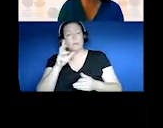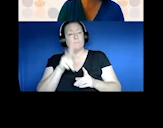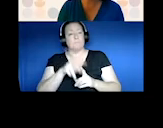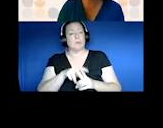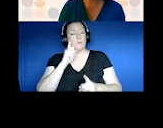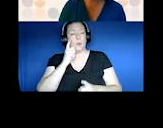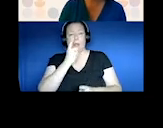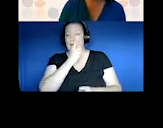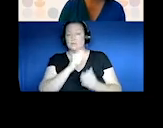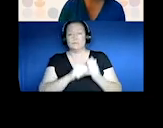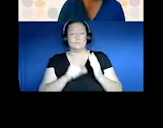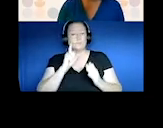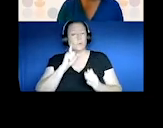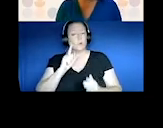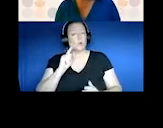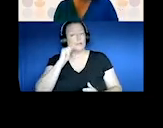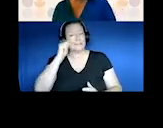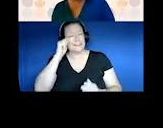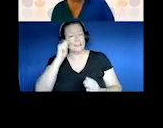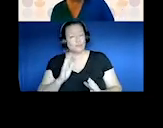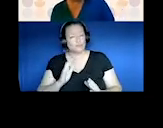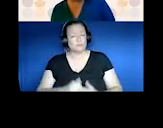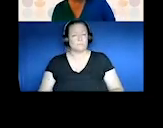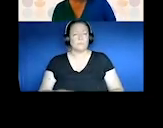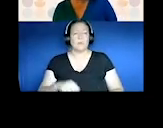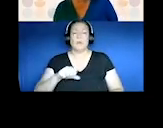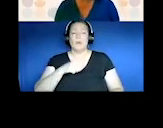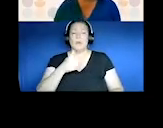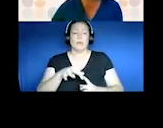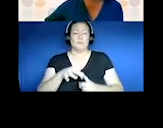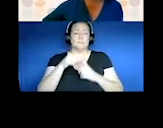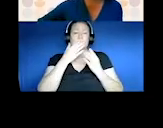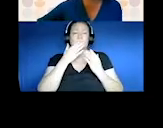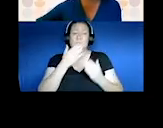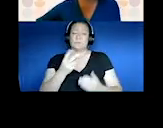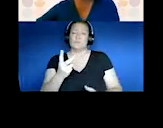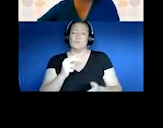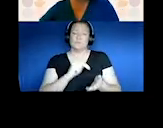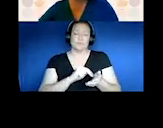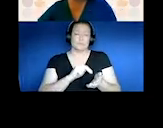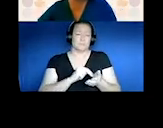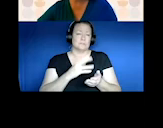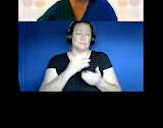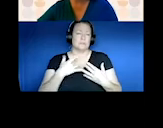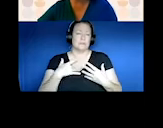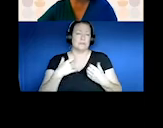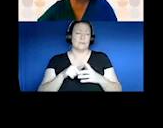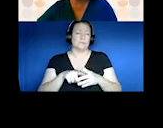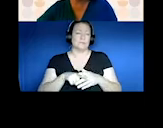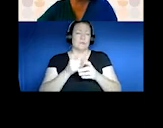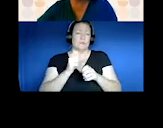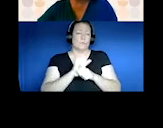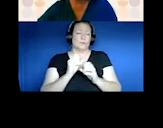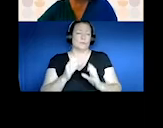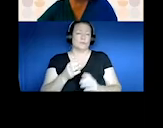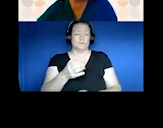her teenager. And those are the special thanks to our 2 nurses and also our Health Start workers on there.